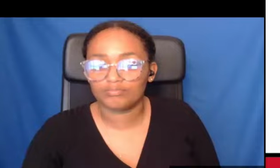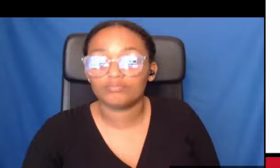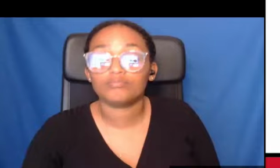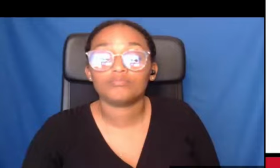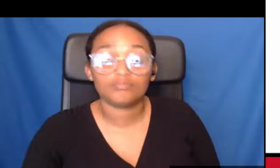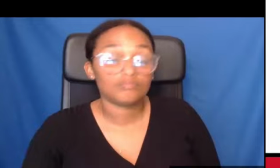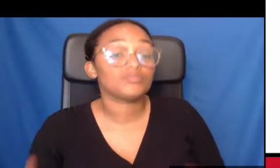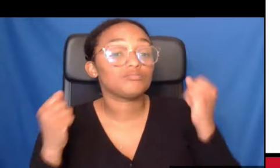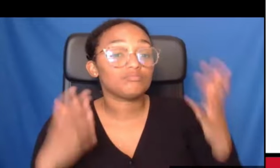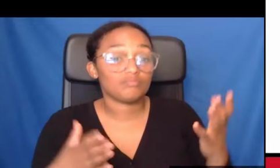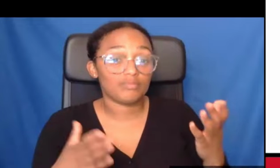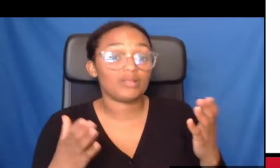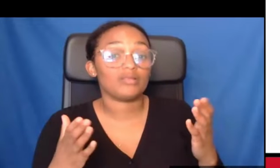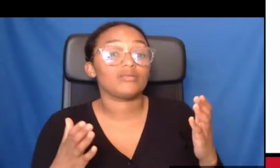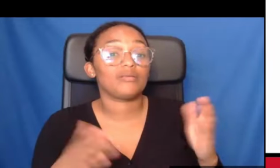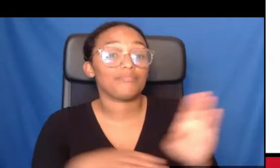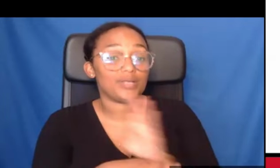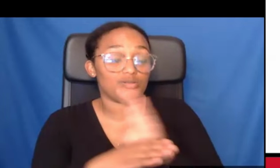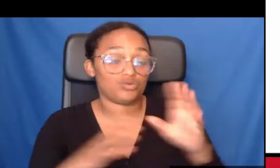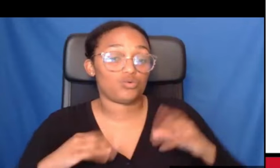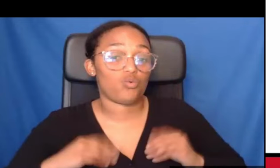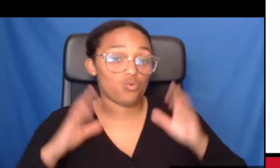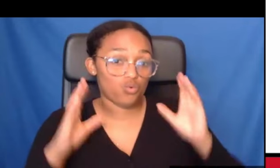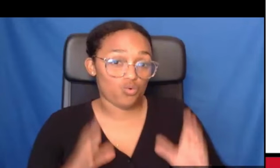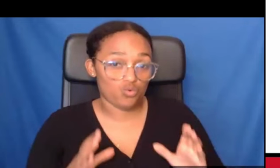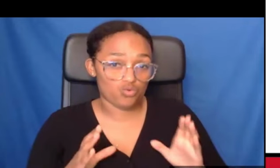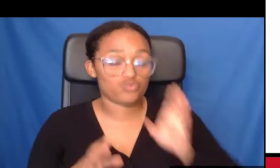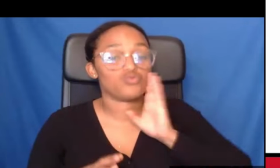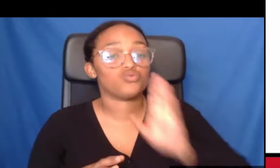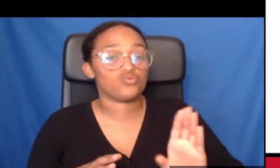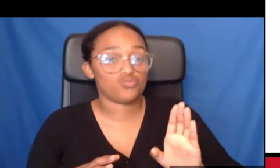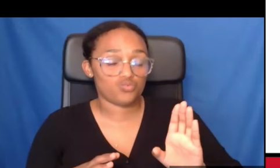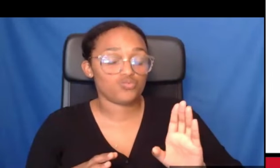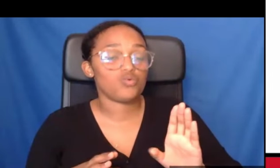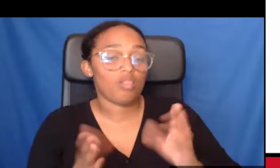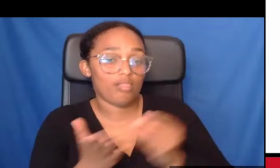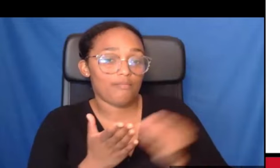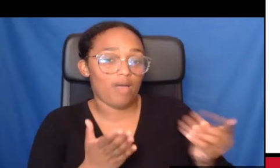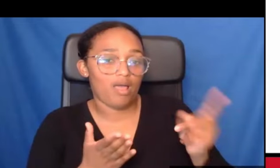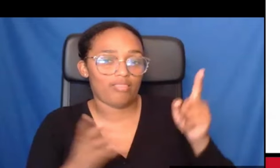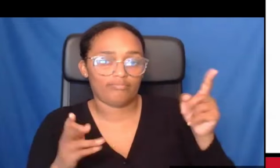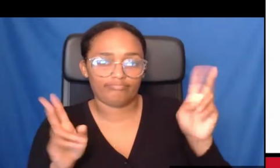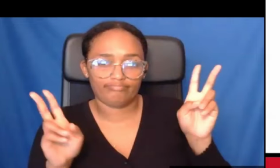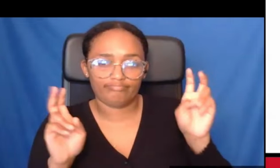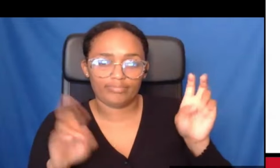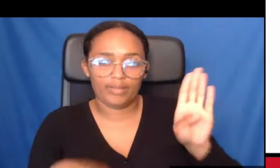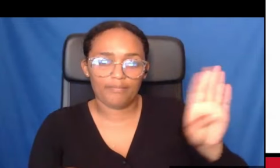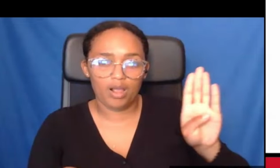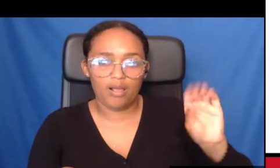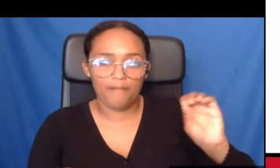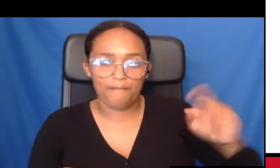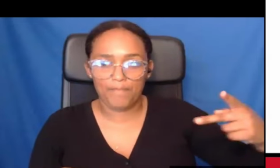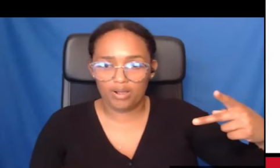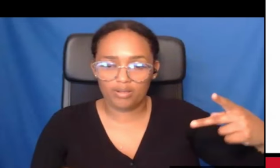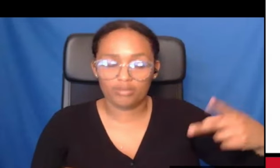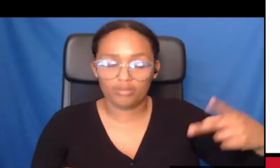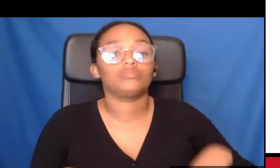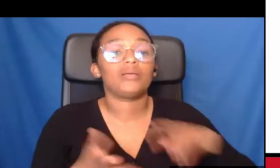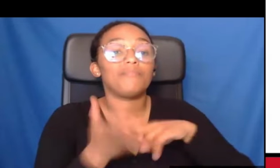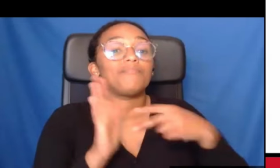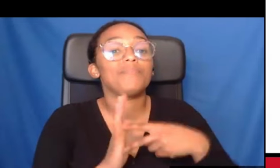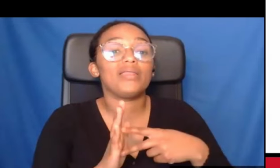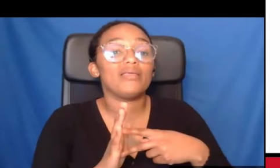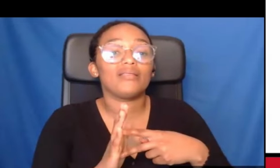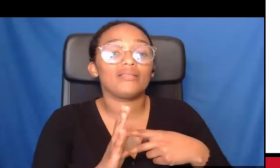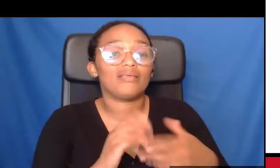business package policy, a BOP, that typically includes liability insurance, property insurance,